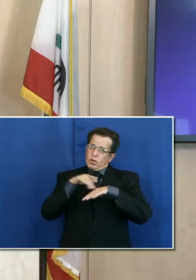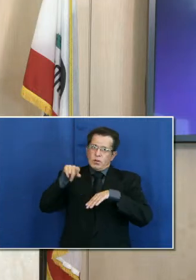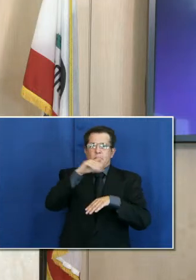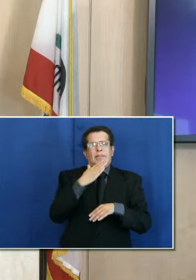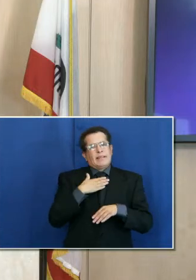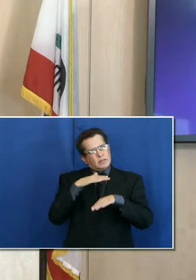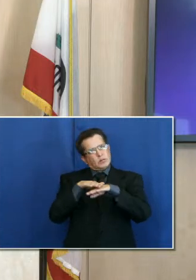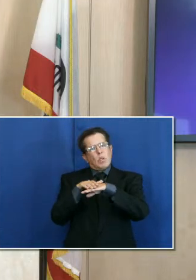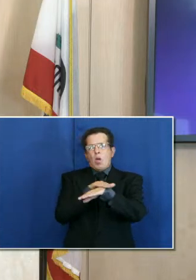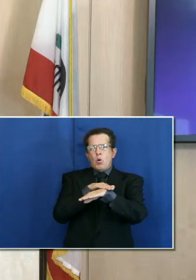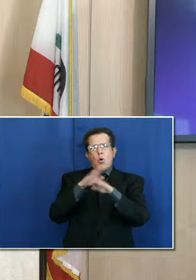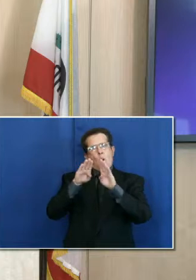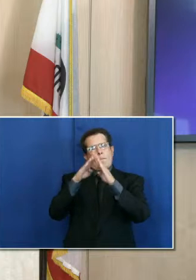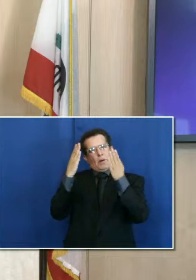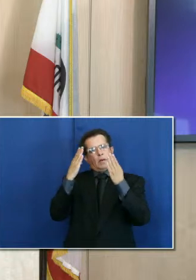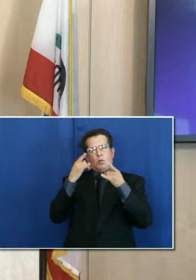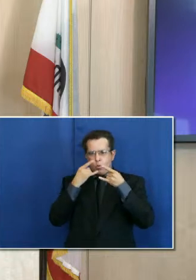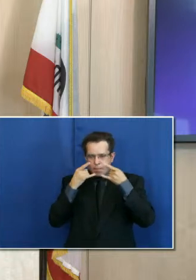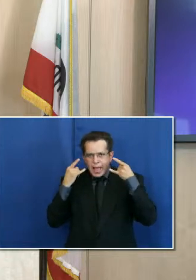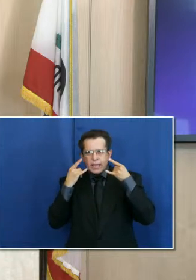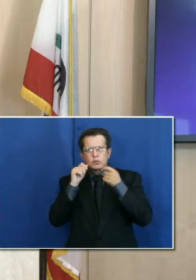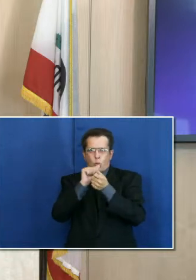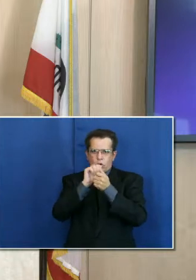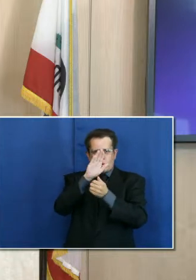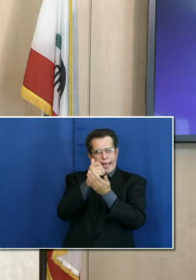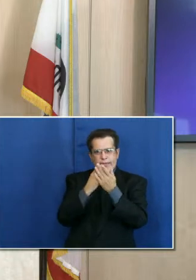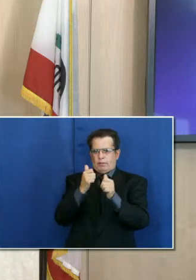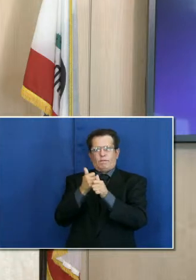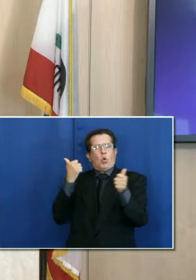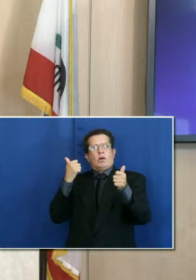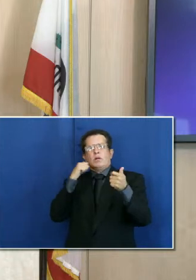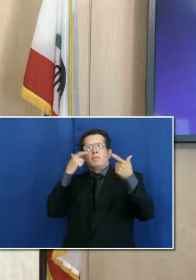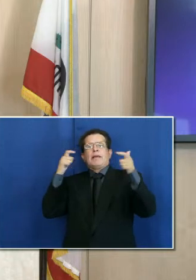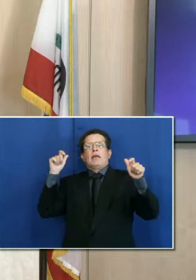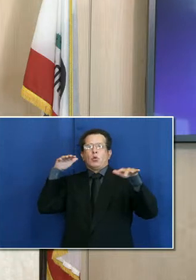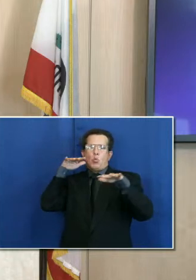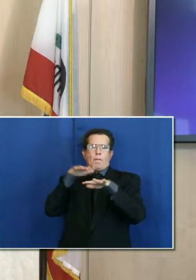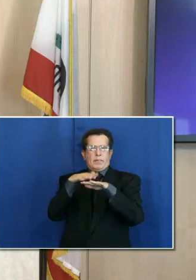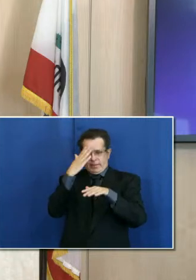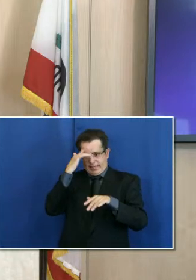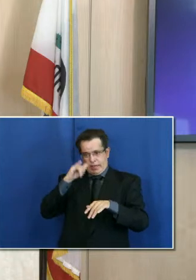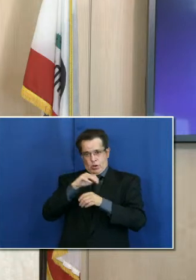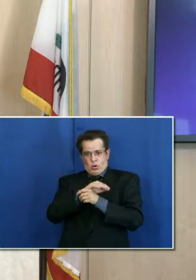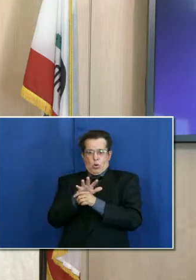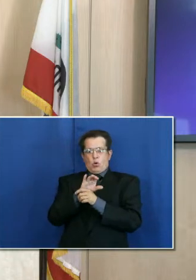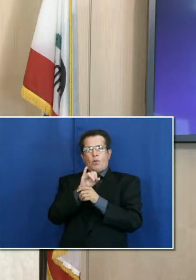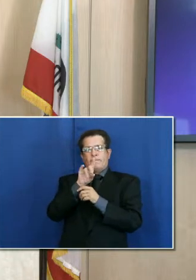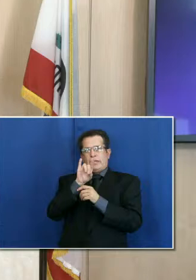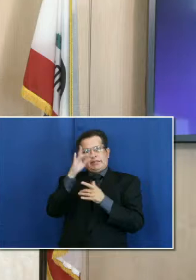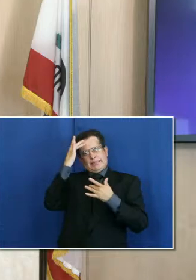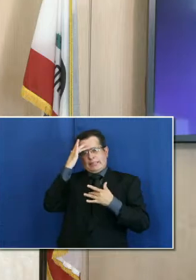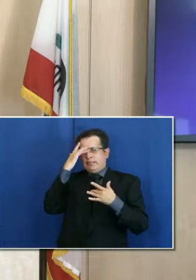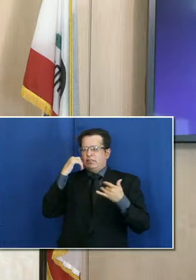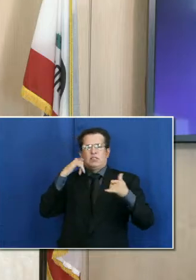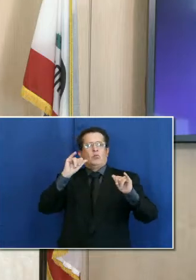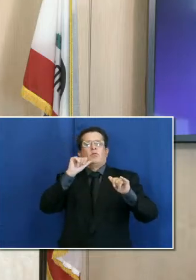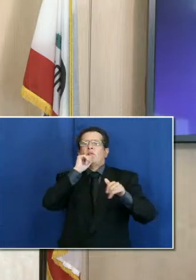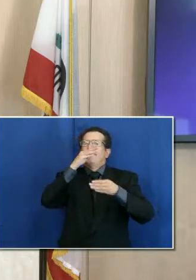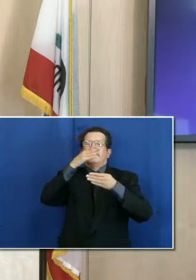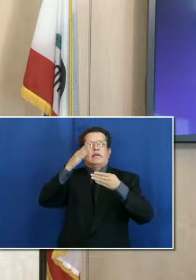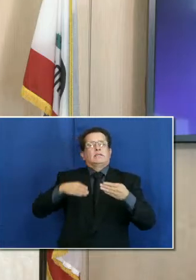mask, physical distance, wash your hands, avoid groups. The COVID is not done yet. Thank you.